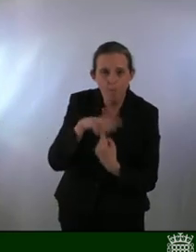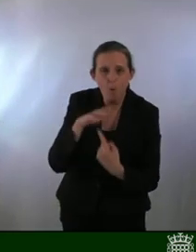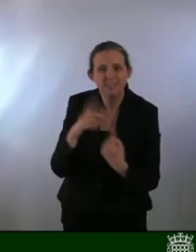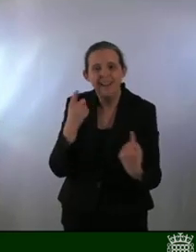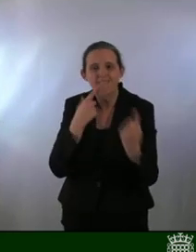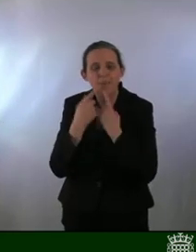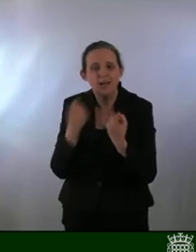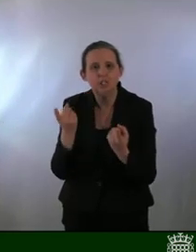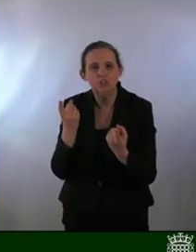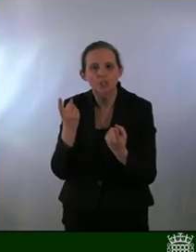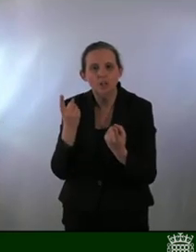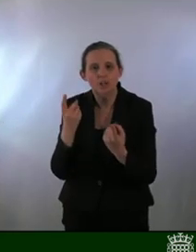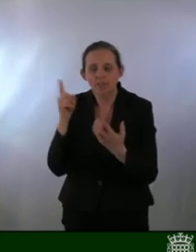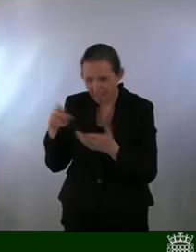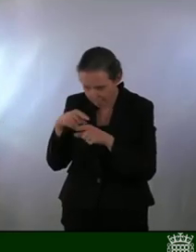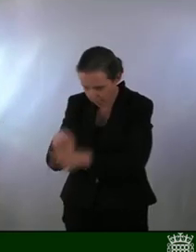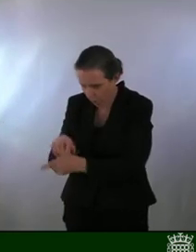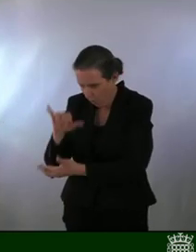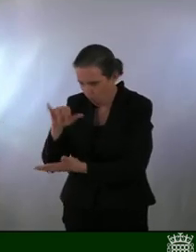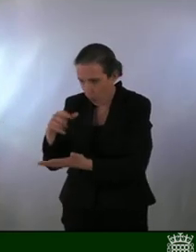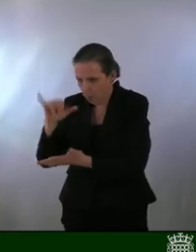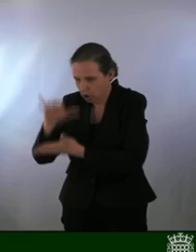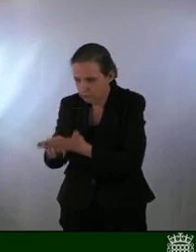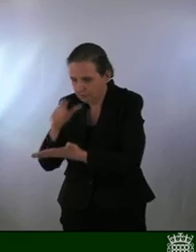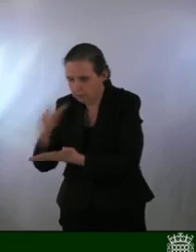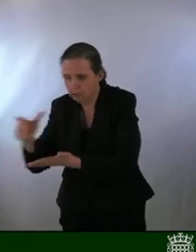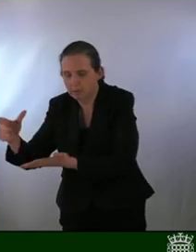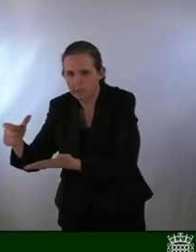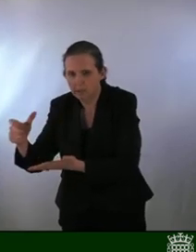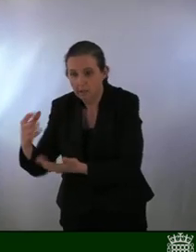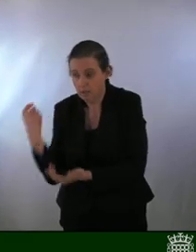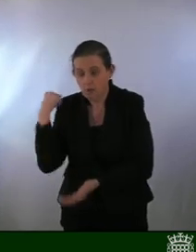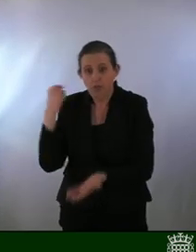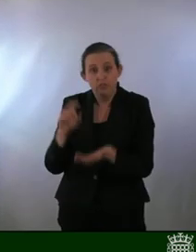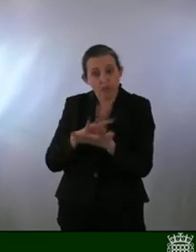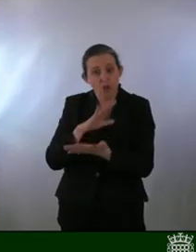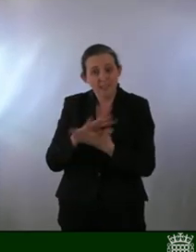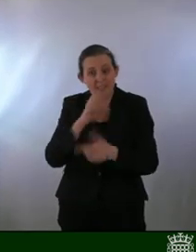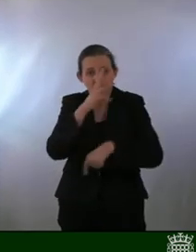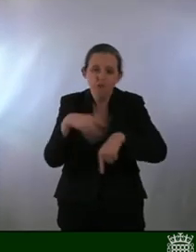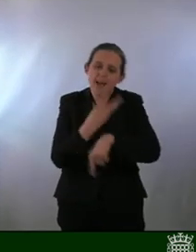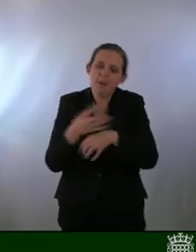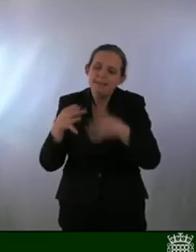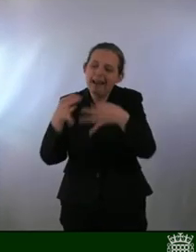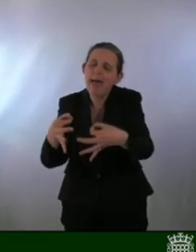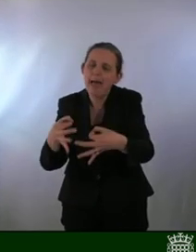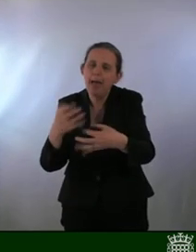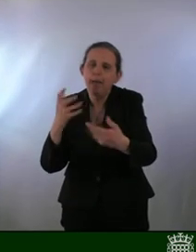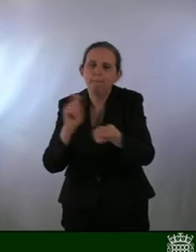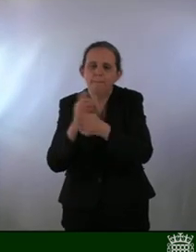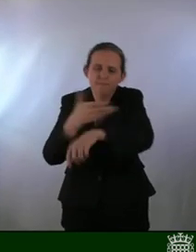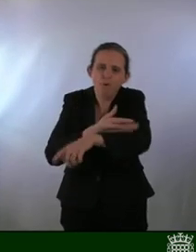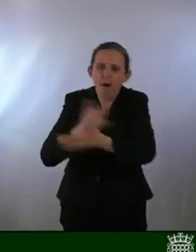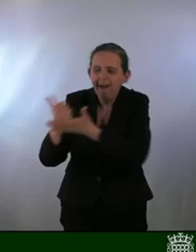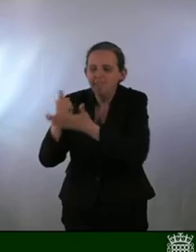they're required to keep to the script, and on Thursday there was a 3-hour delay before the scripts were updated. Please could